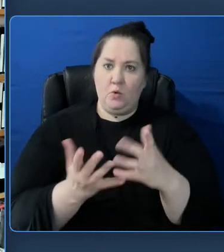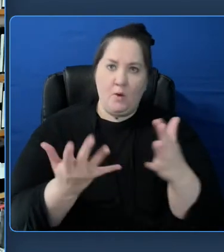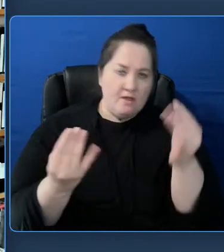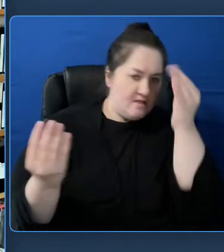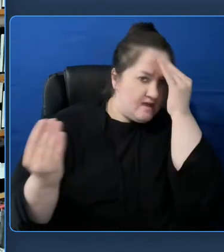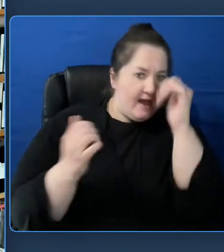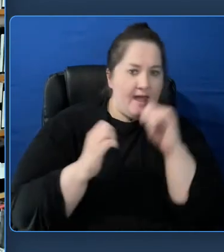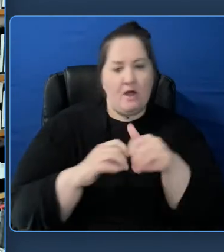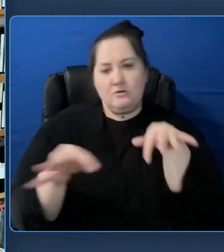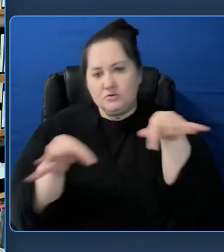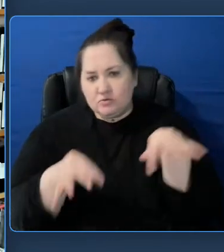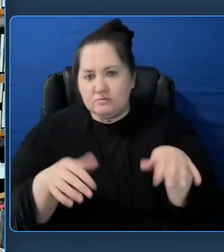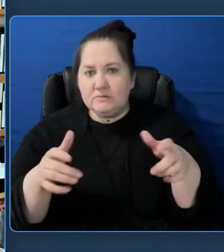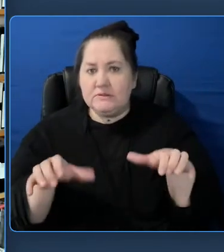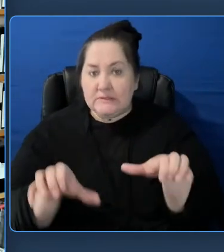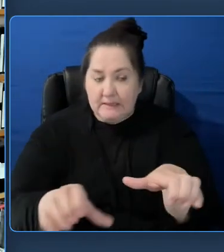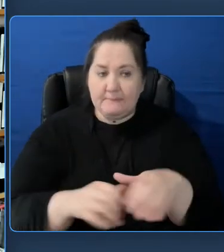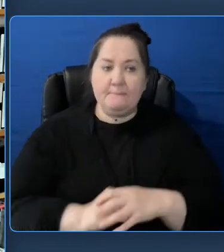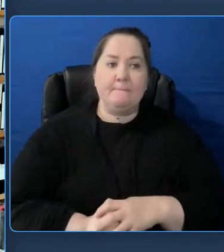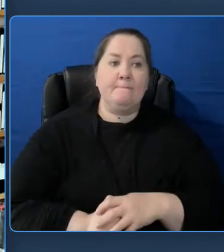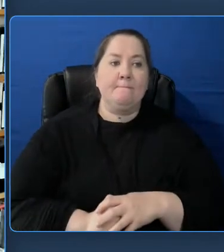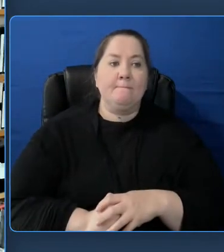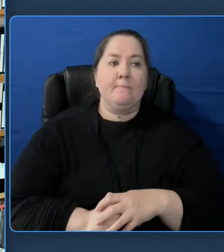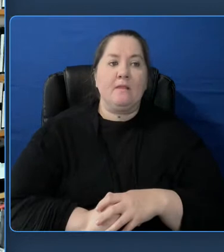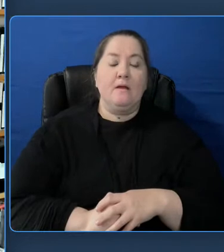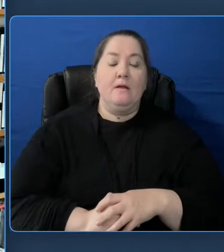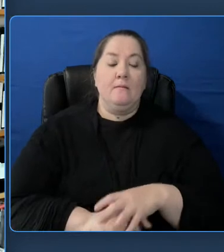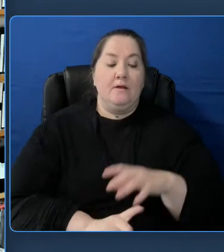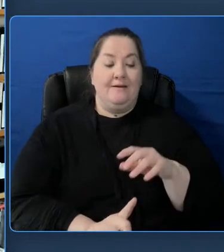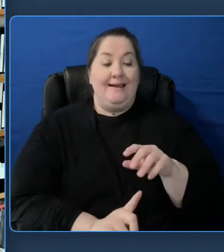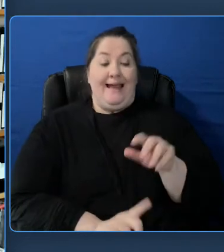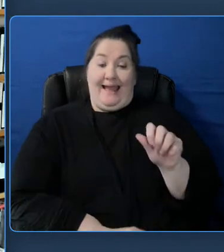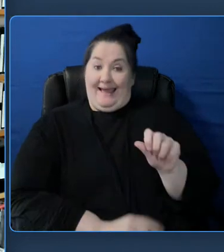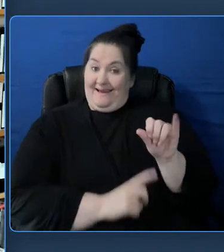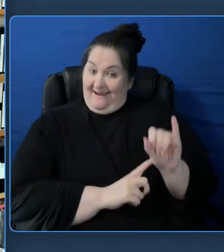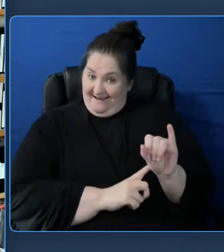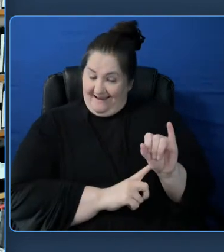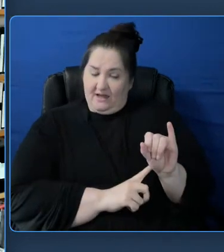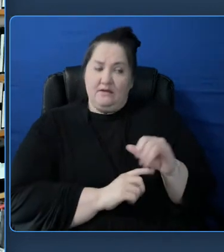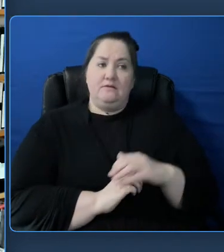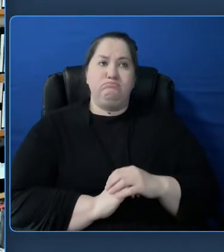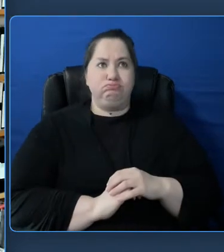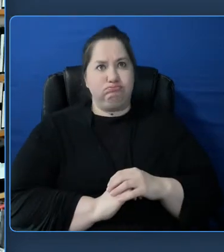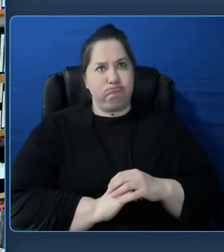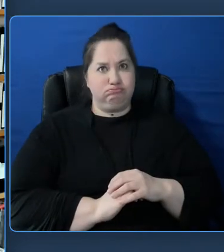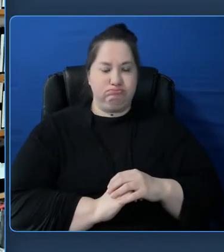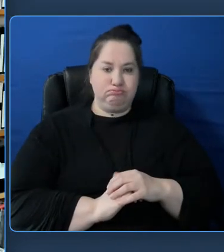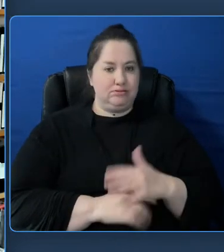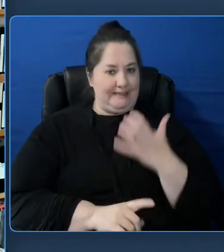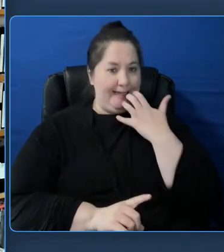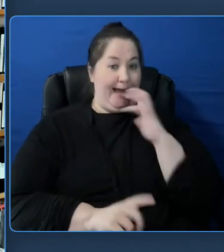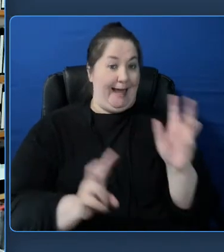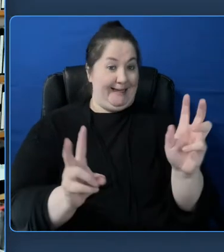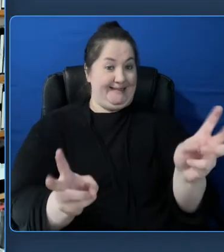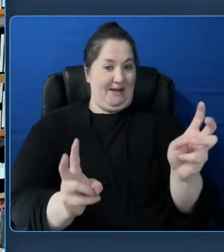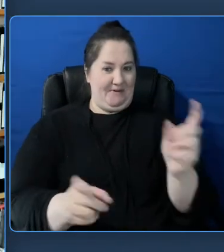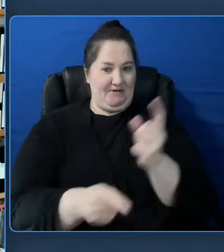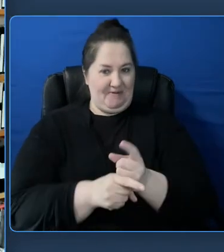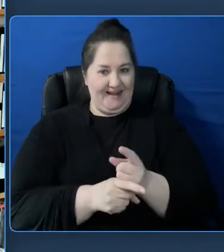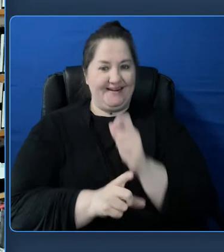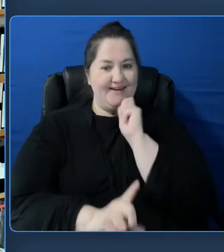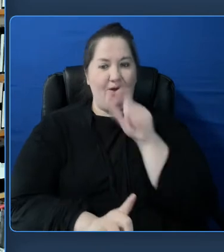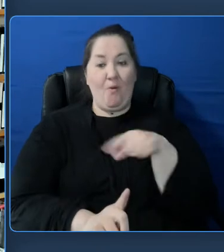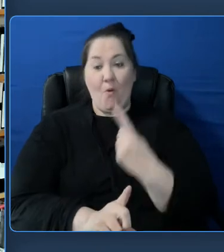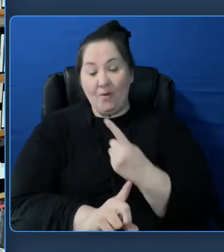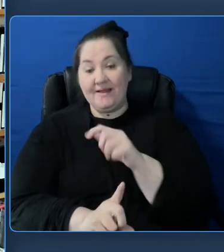about how the description is done. So, but with respect to AI, boy, that's a hot topic, not just with